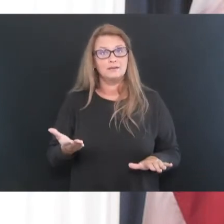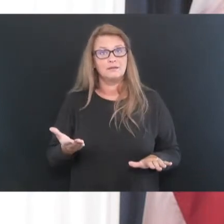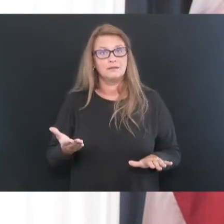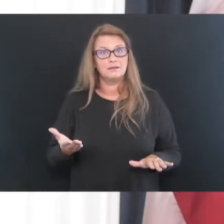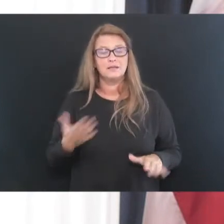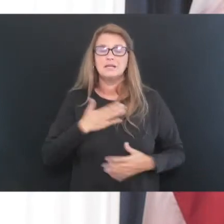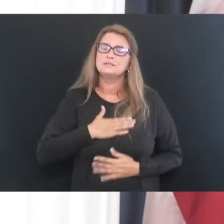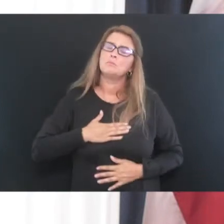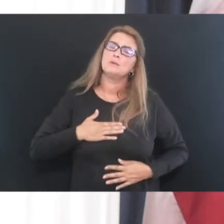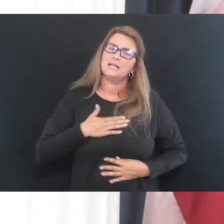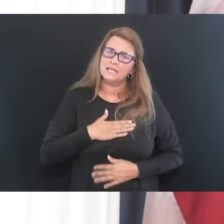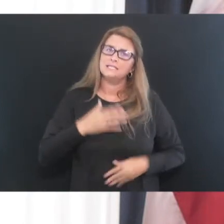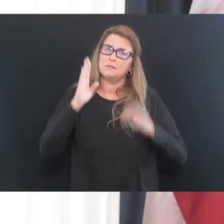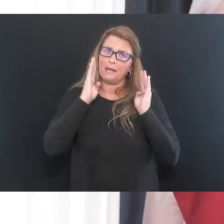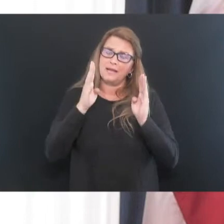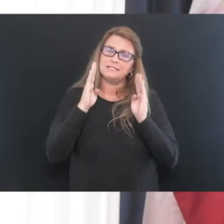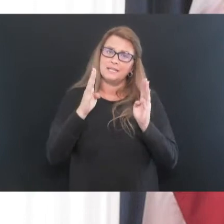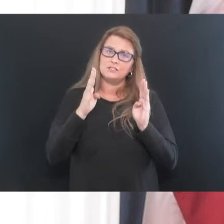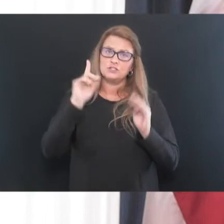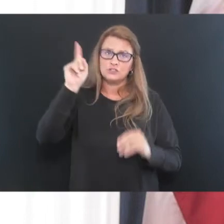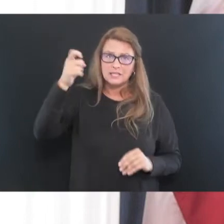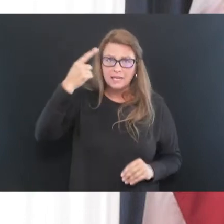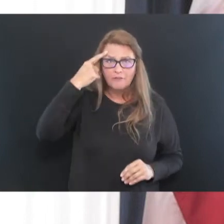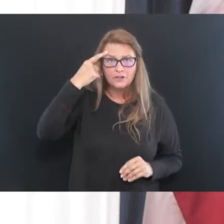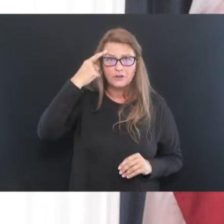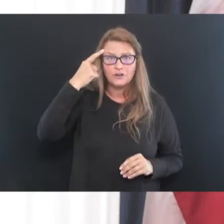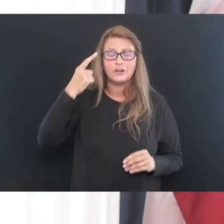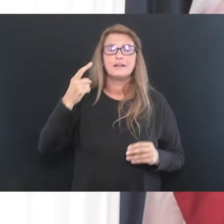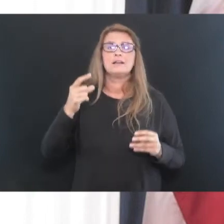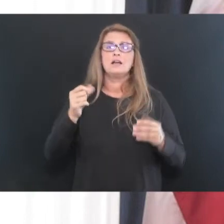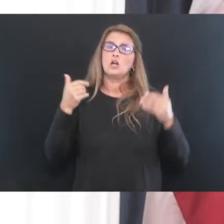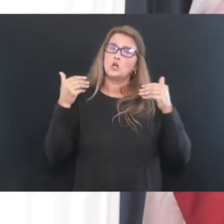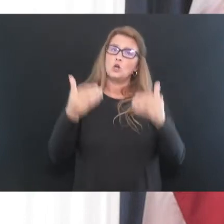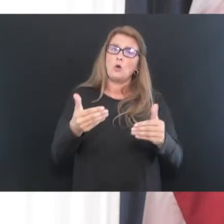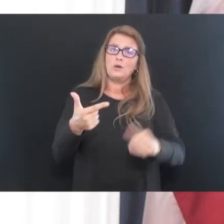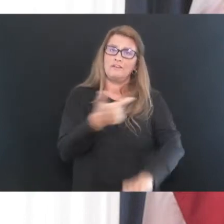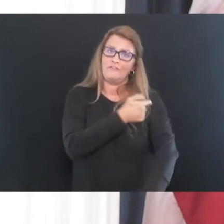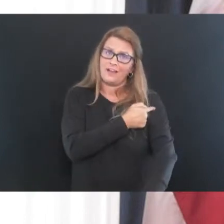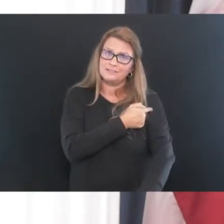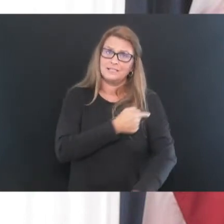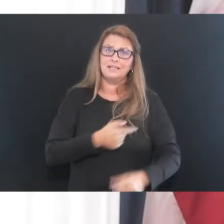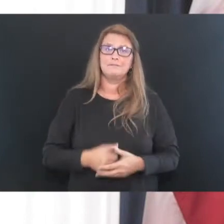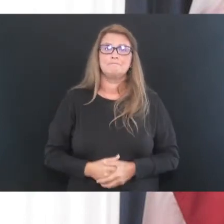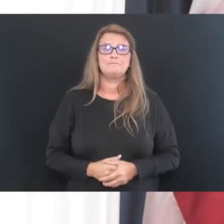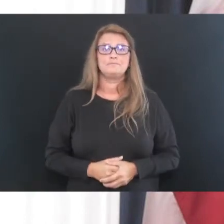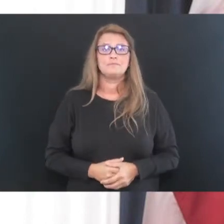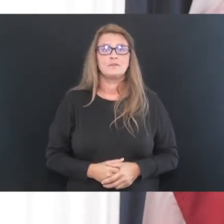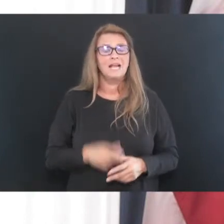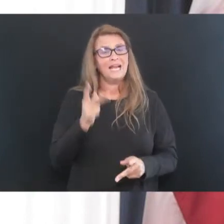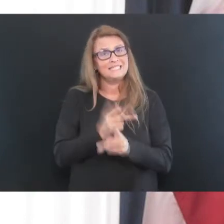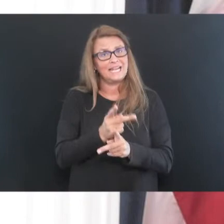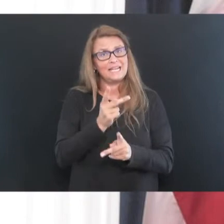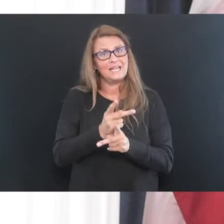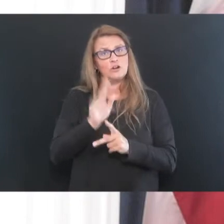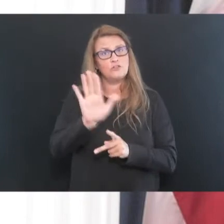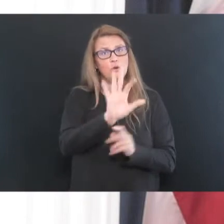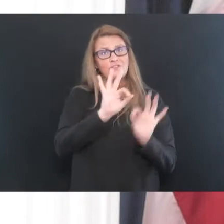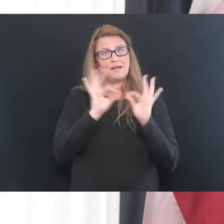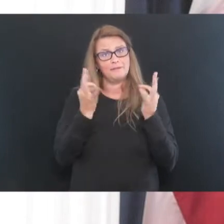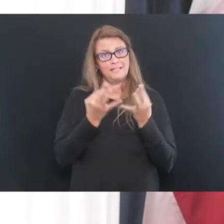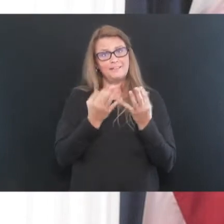So please pay attention to what the governor is telling us. Please go out and get vaccinated, and please take care of your family.